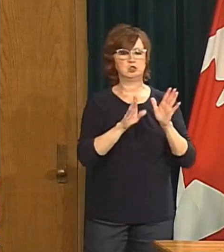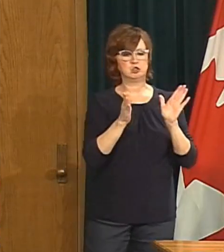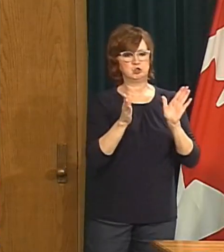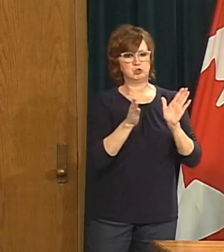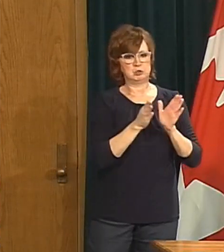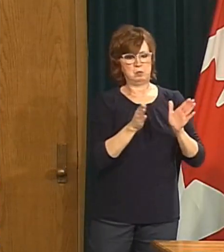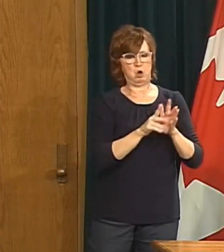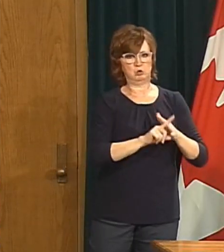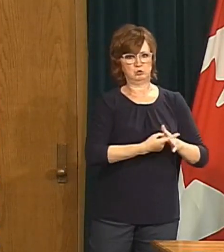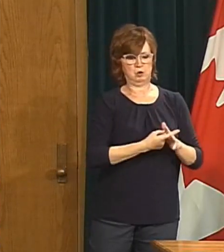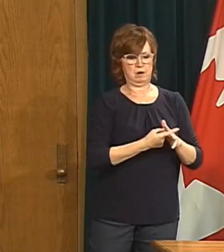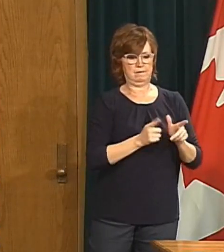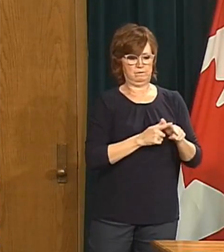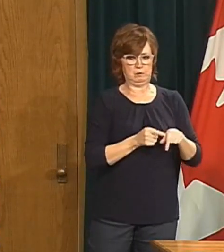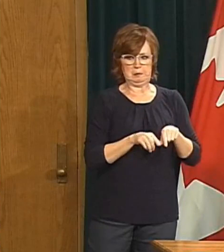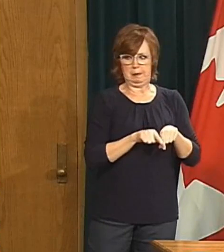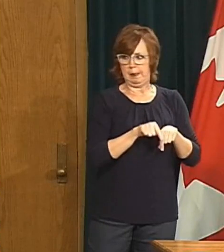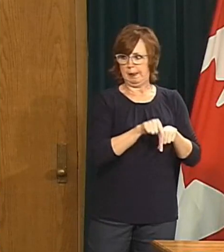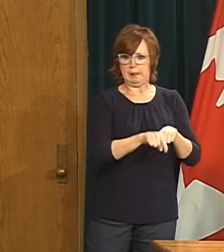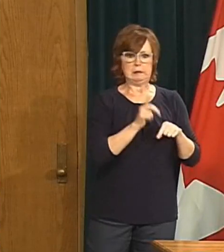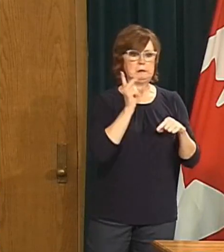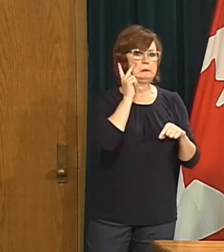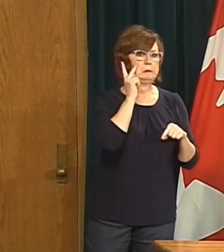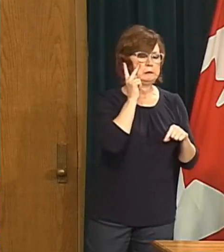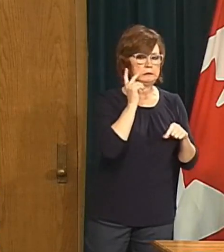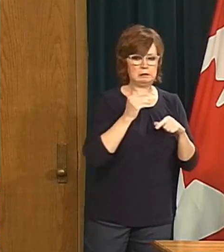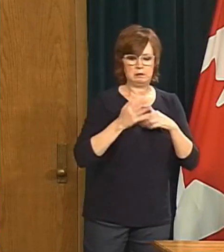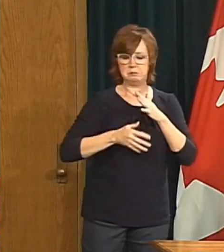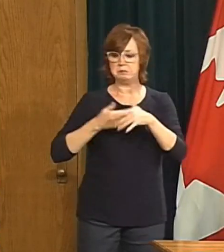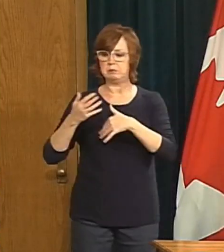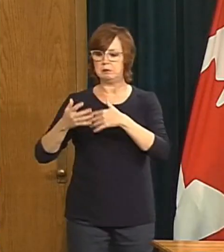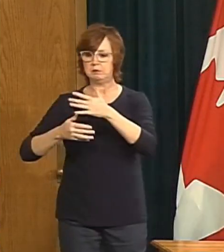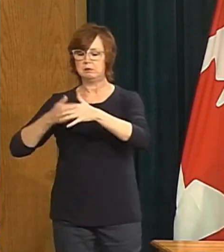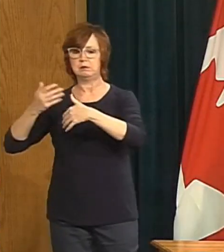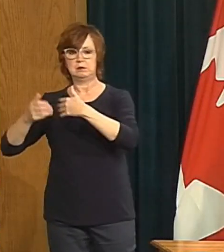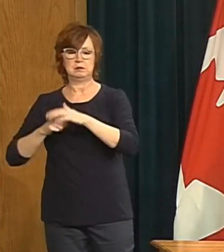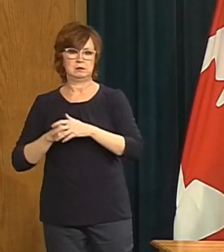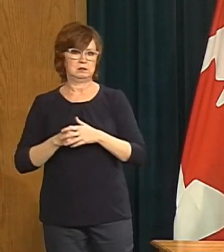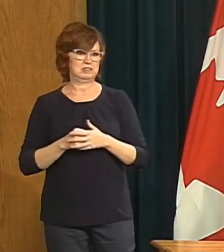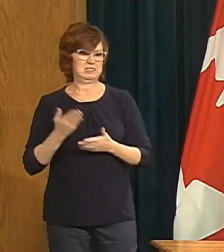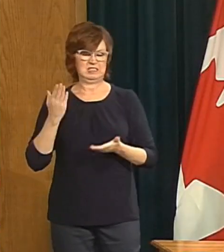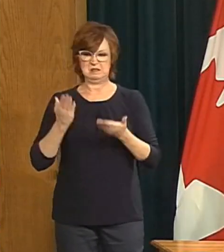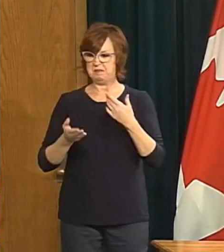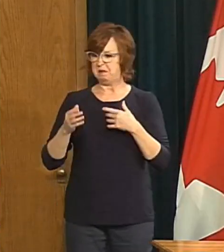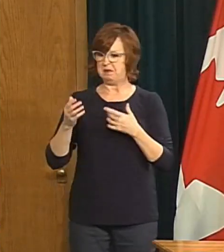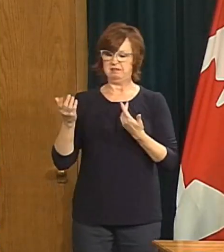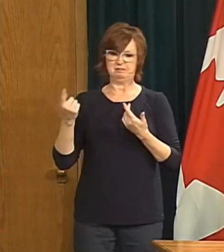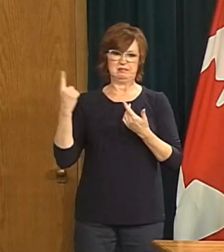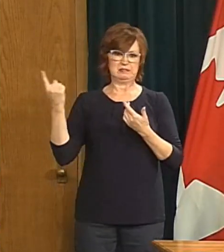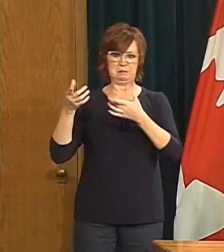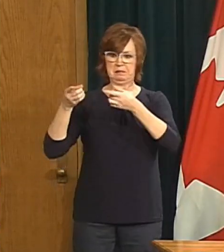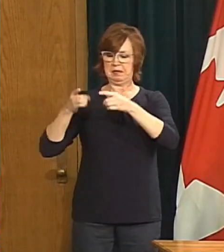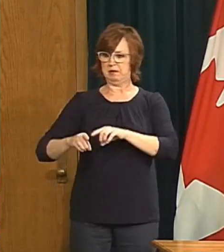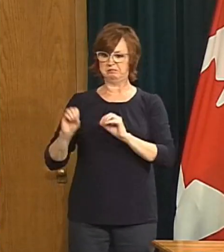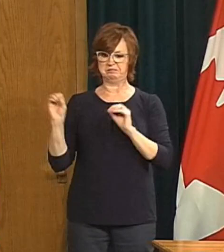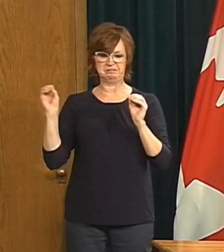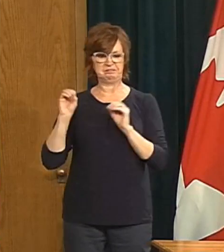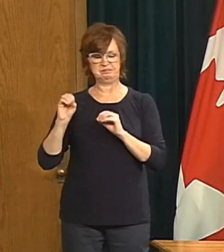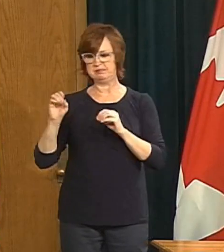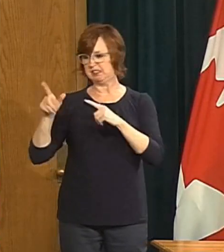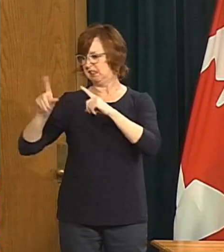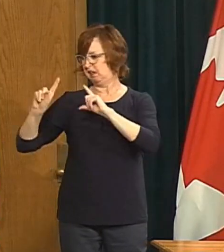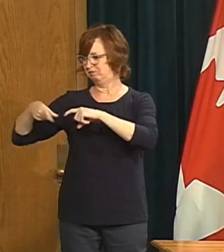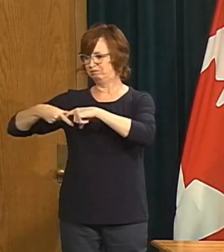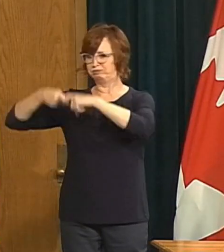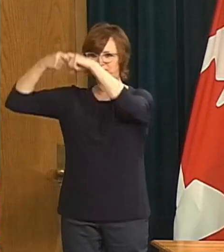some other areas where we may not be able to move on for a number of months or until ultimately we get a vaccine. And,